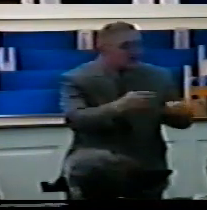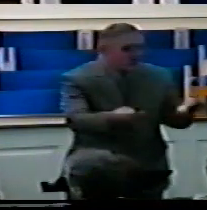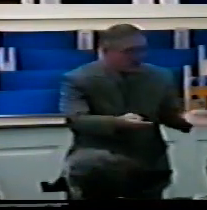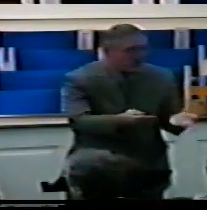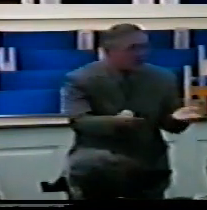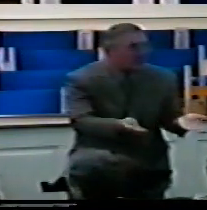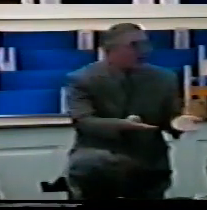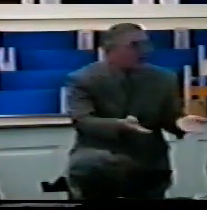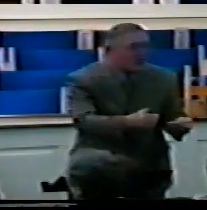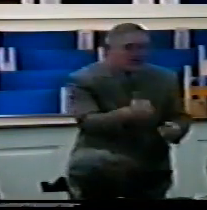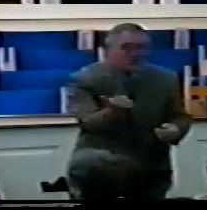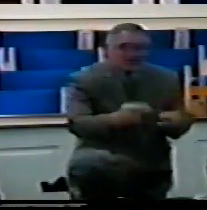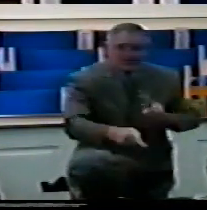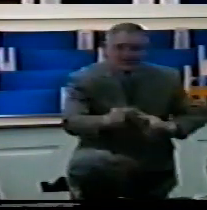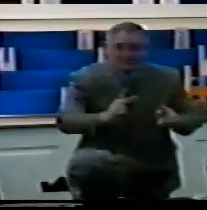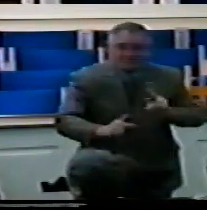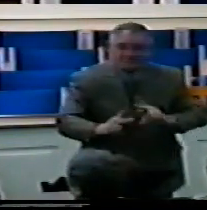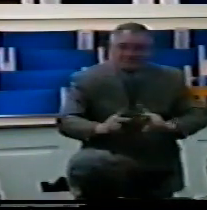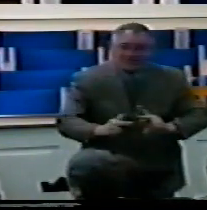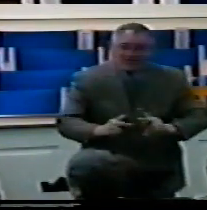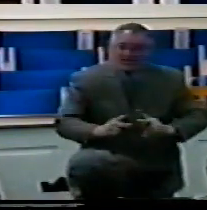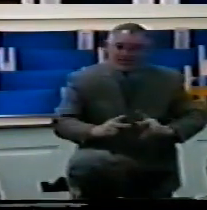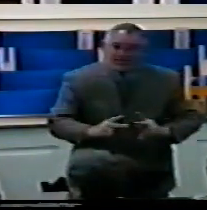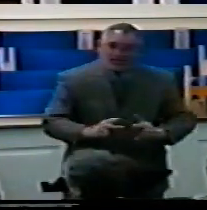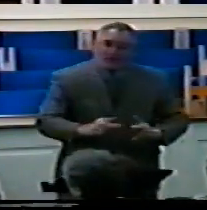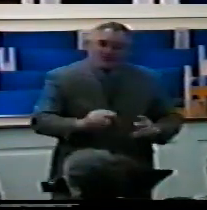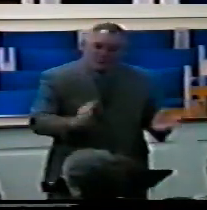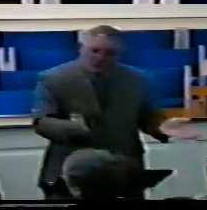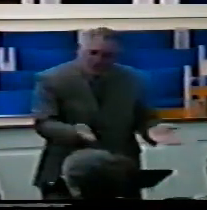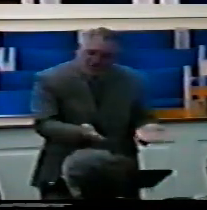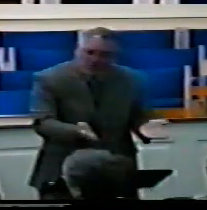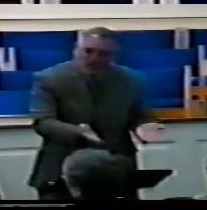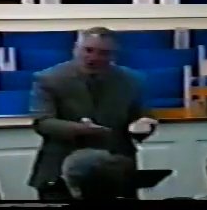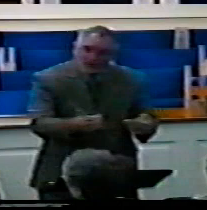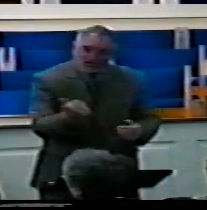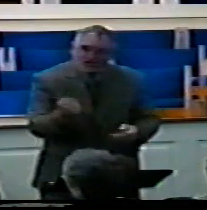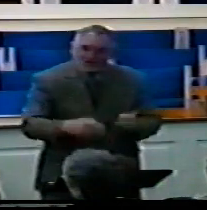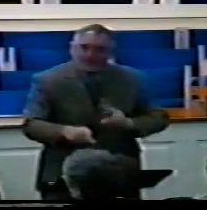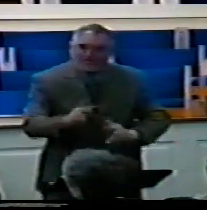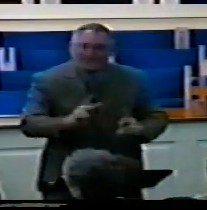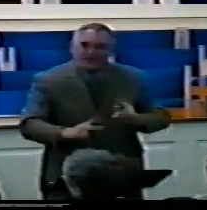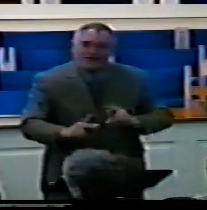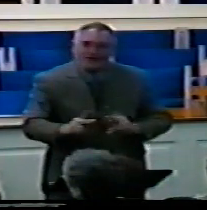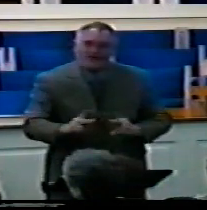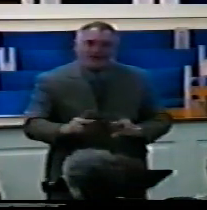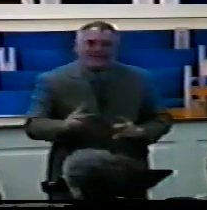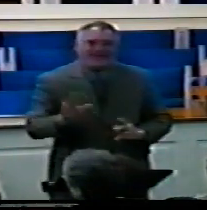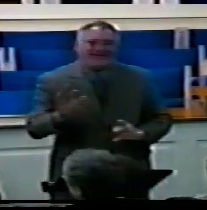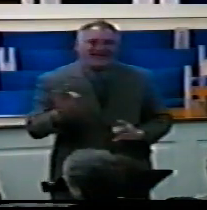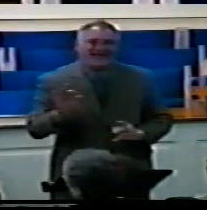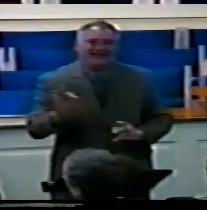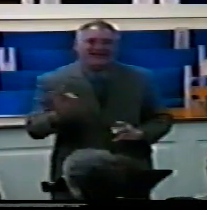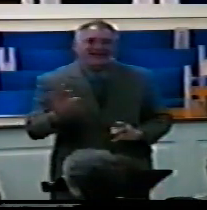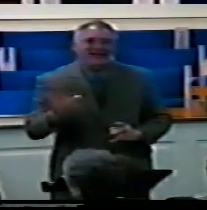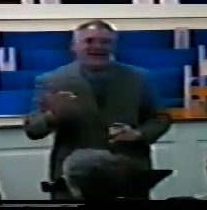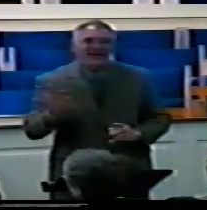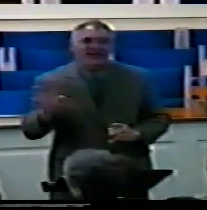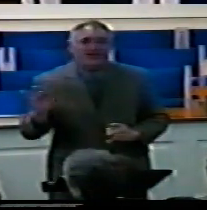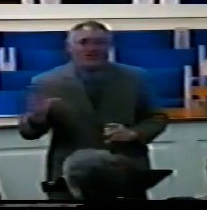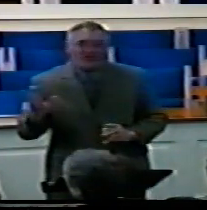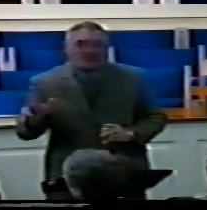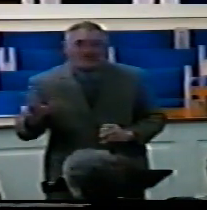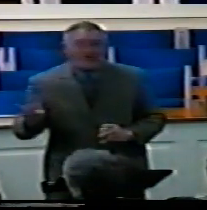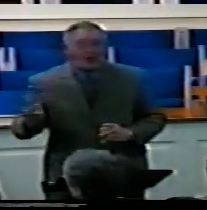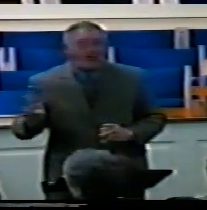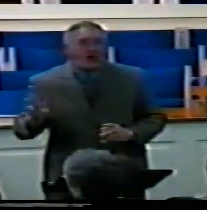way. To encourage somebody along the way. I'll never forget, was it 93 we were hijacked on the airplane, dear?